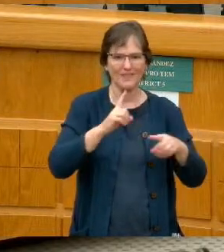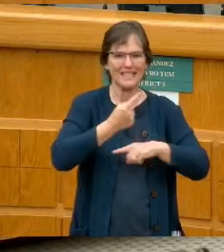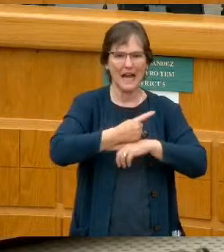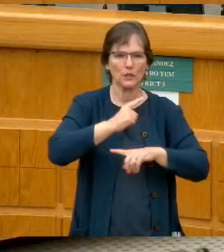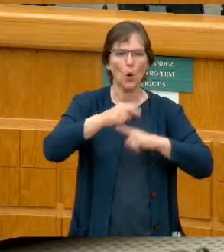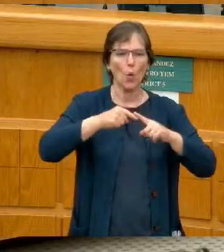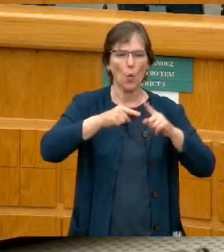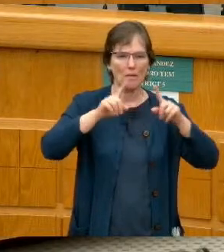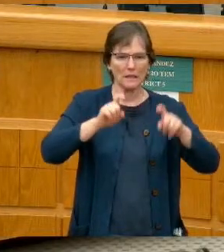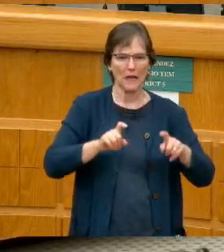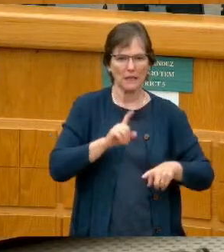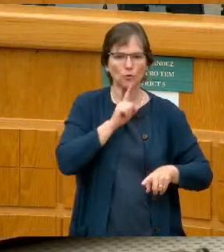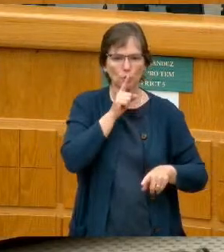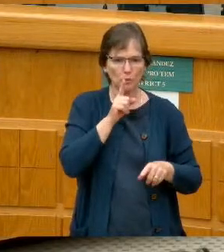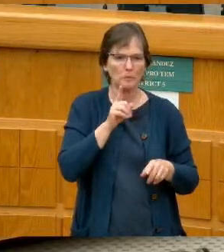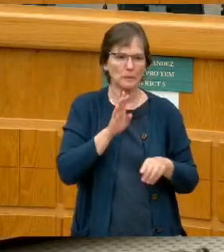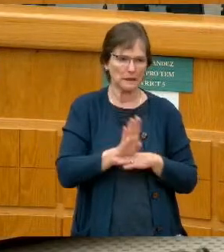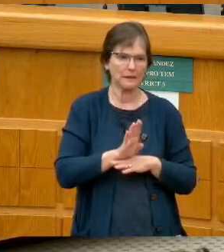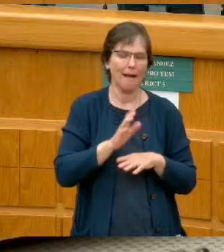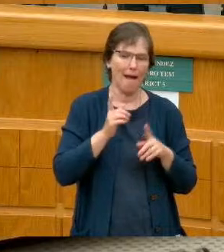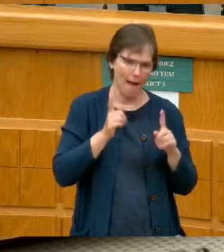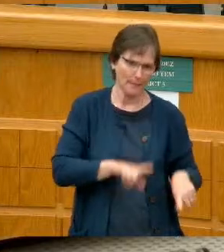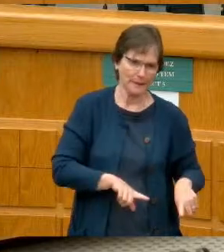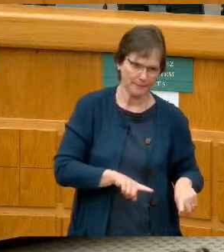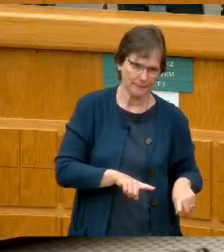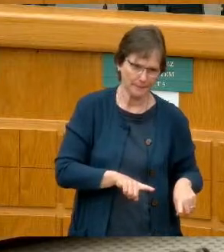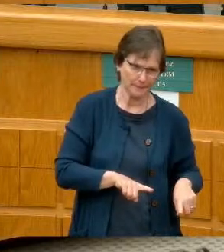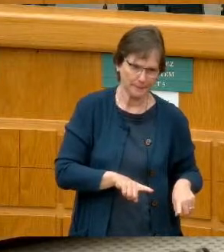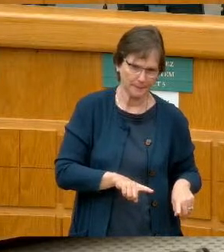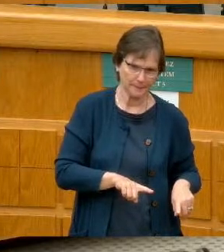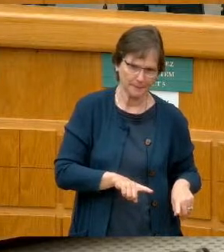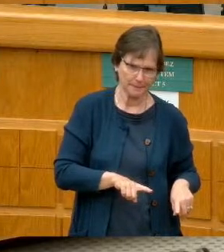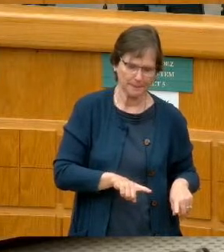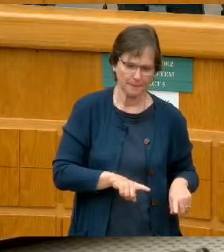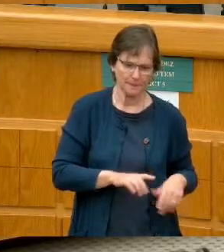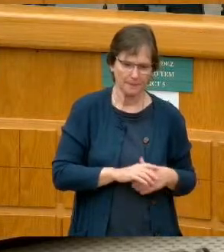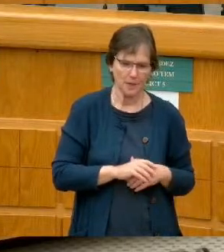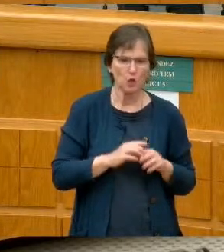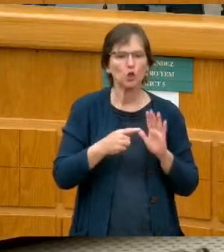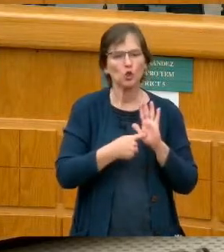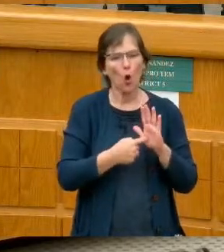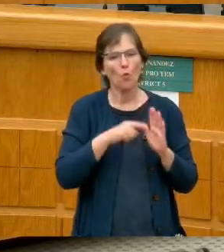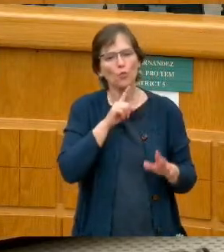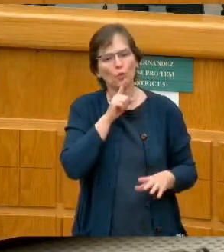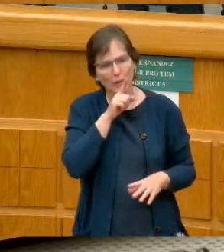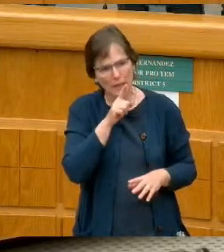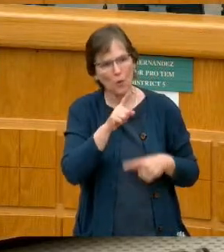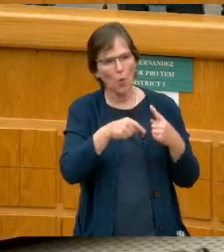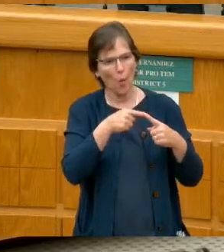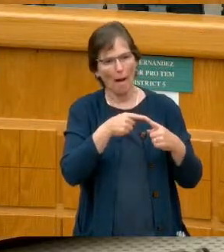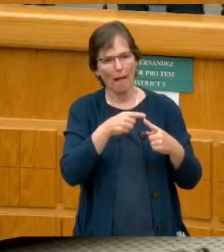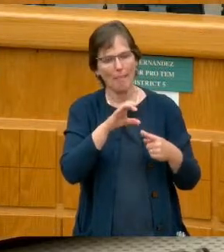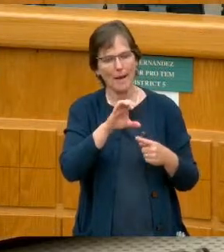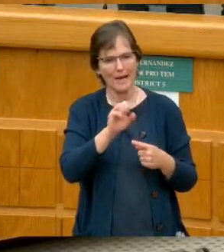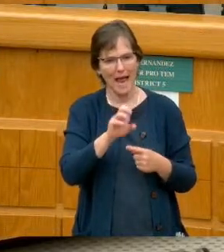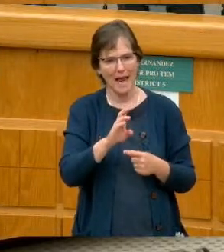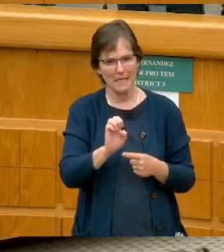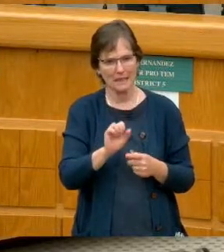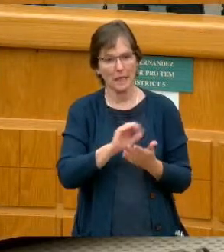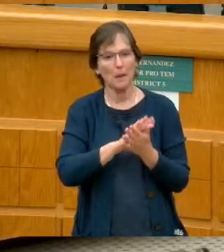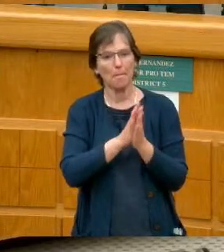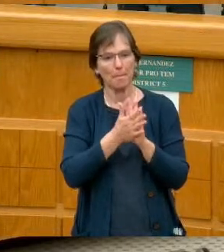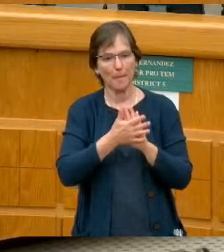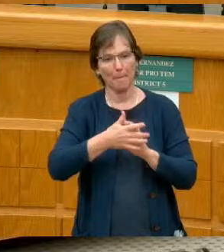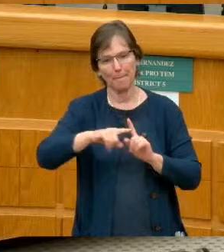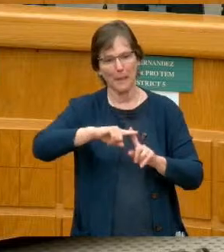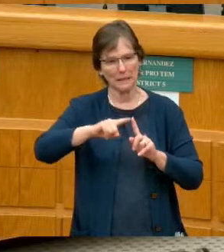So 9 data drops, and we've assigned them into the appropriate days when the cases were pronounced to be confirmed